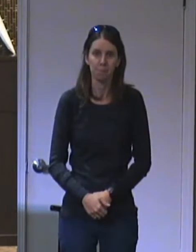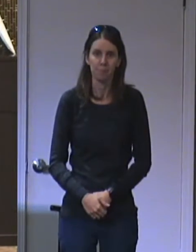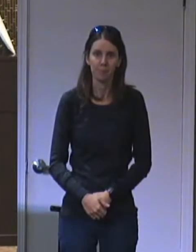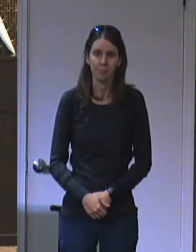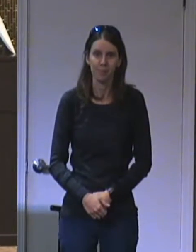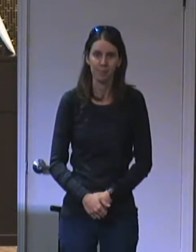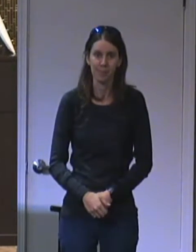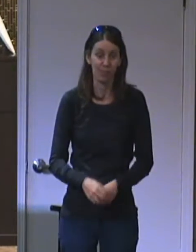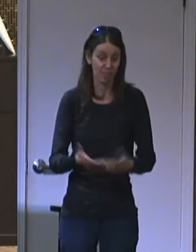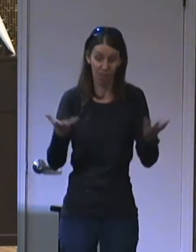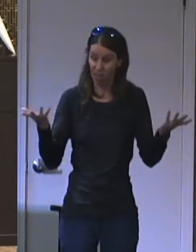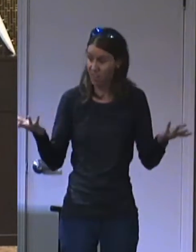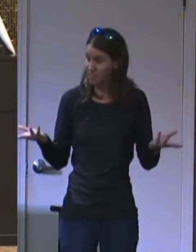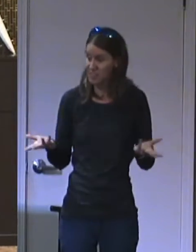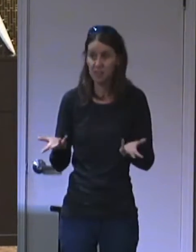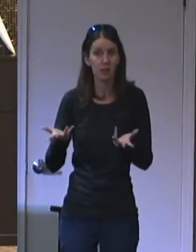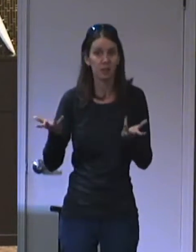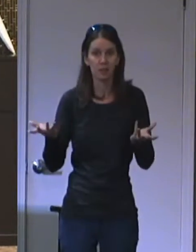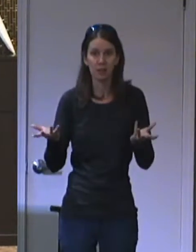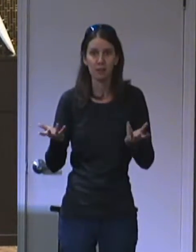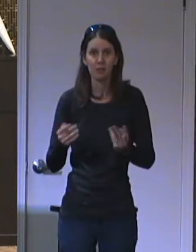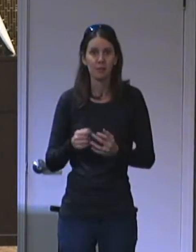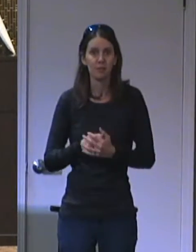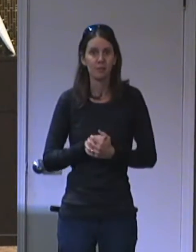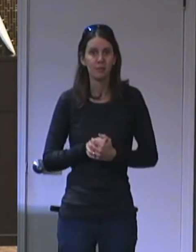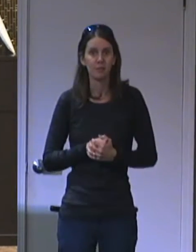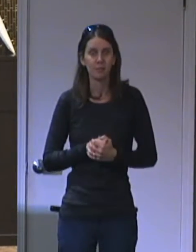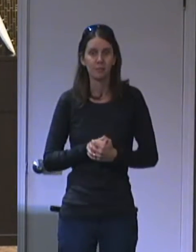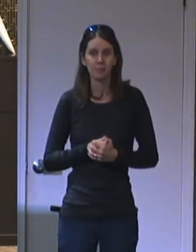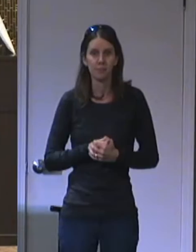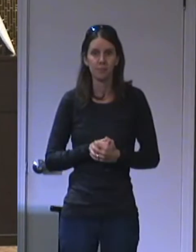And in all of this, He says, look,